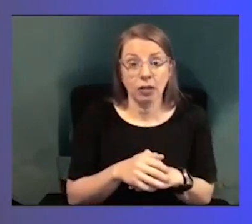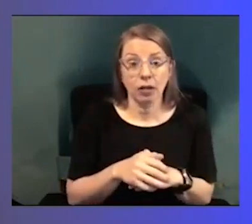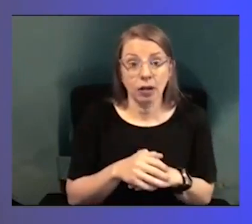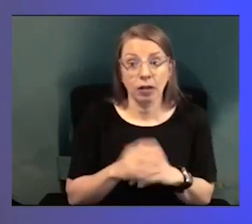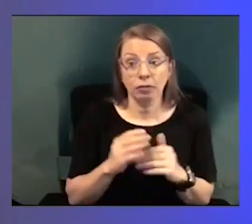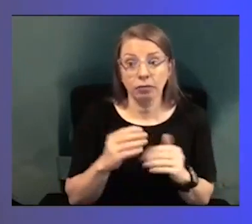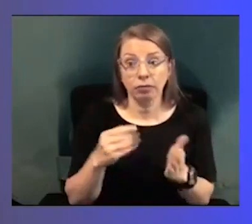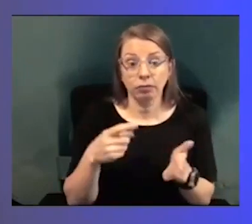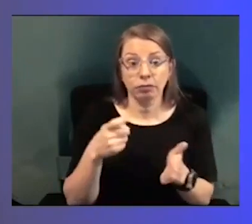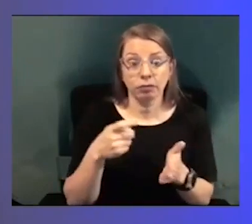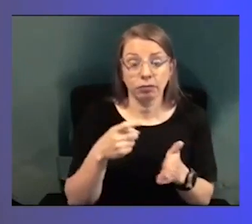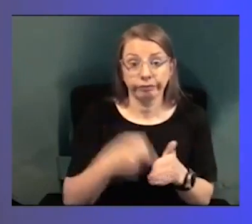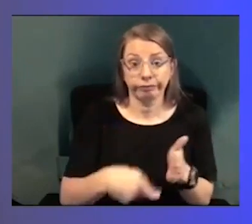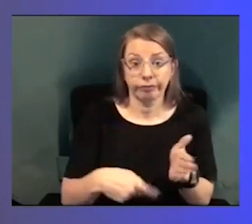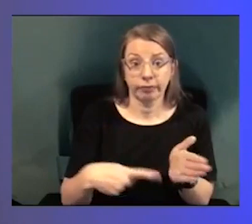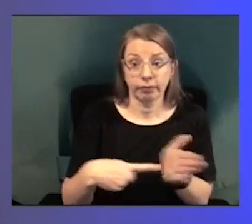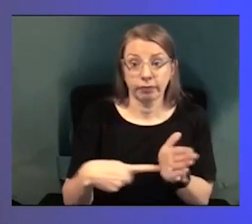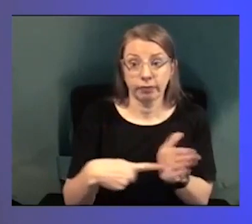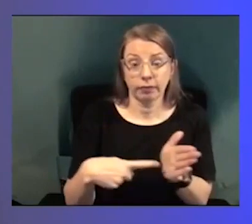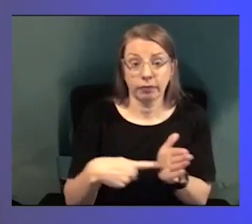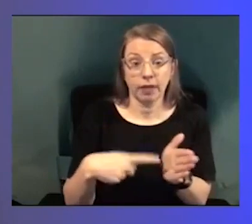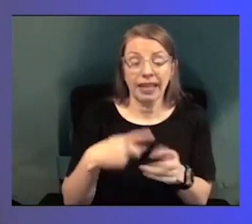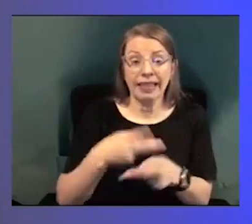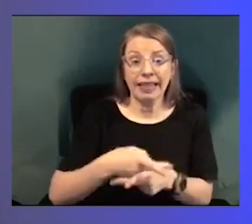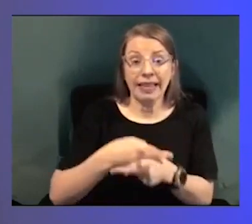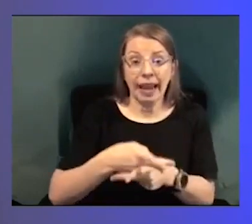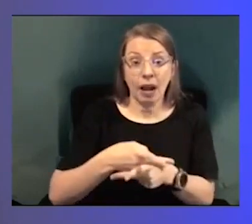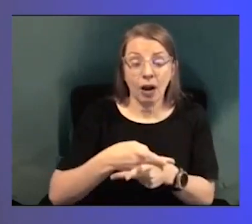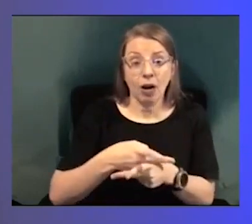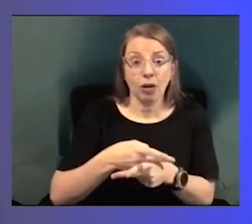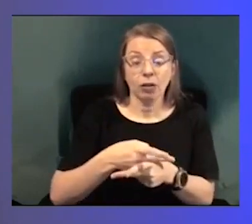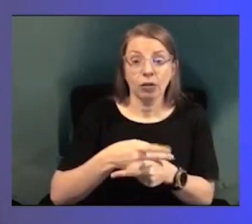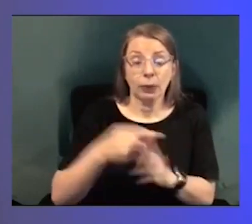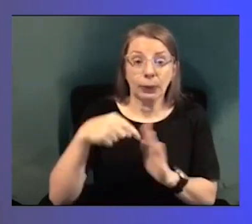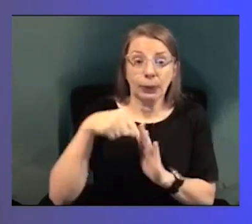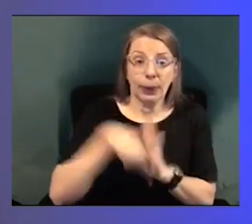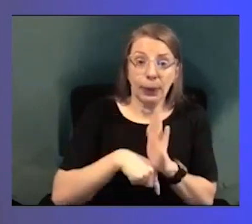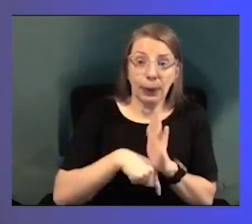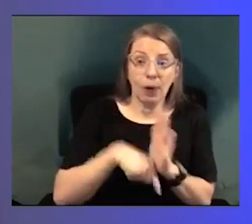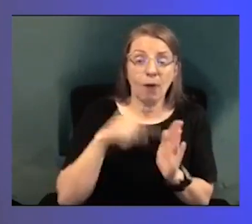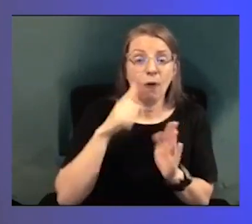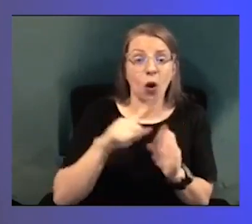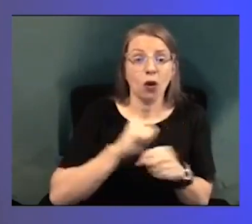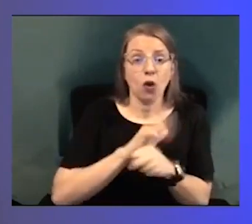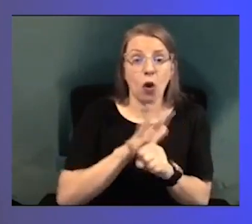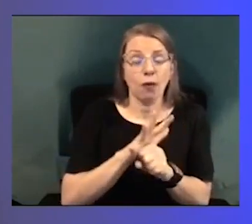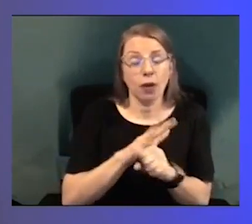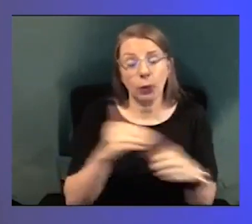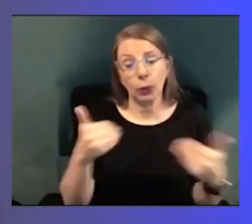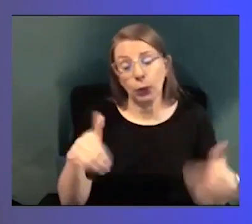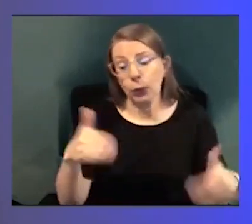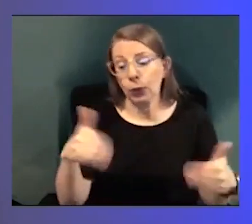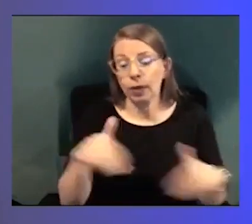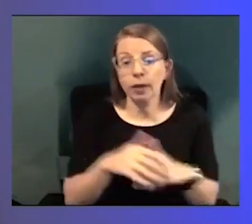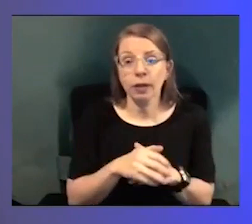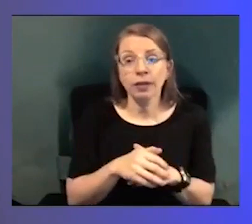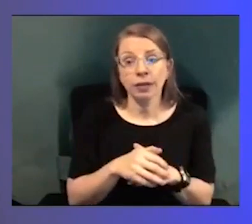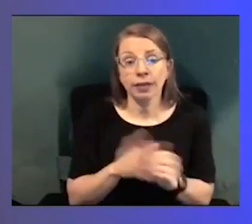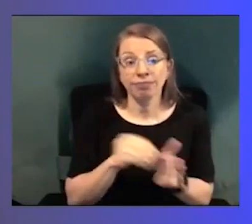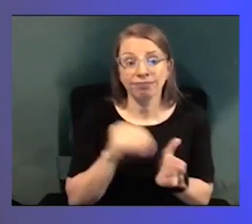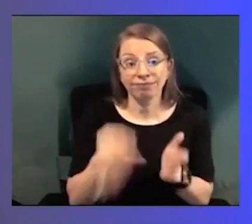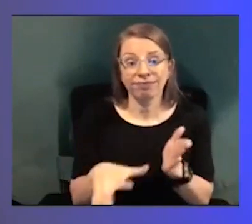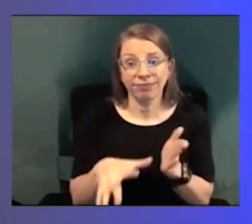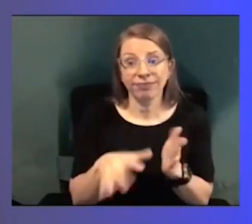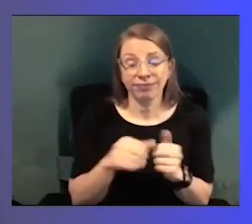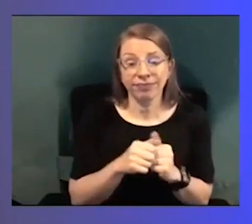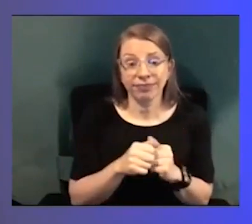is, because the intensity of the care, right, is just unbelievable. But it's absolutely making sure